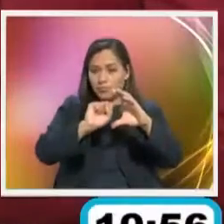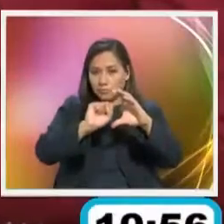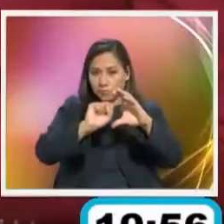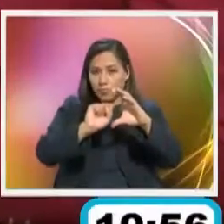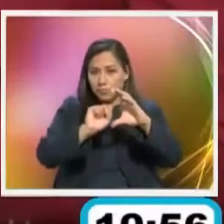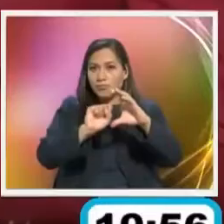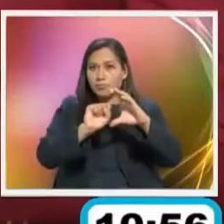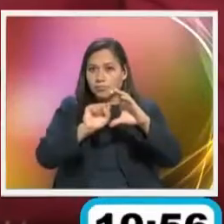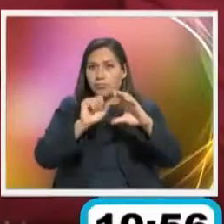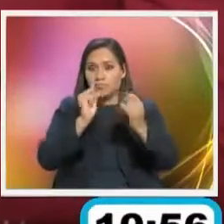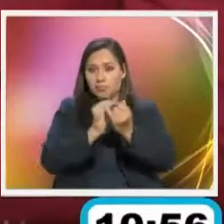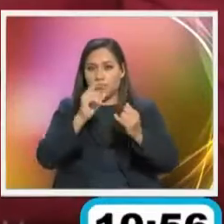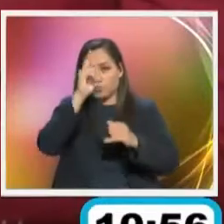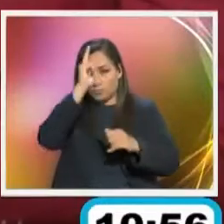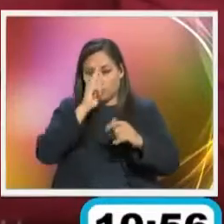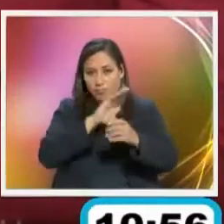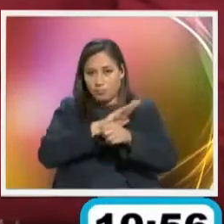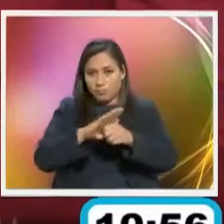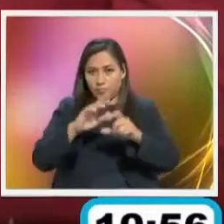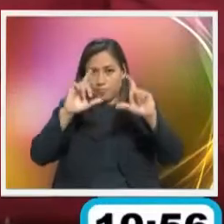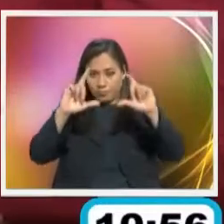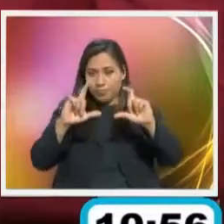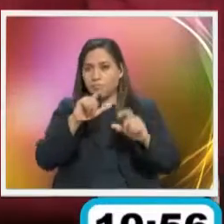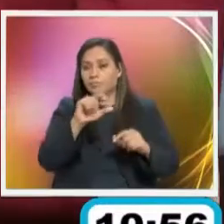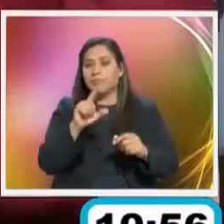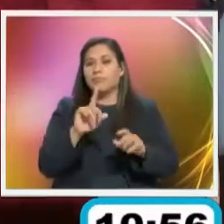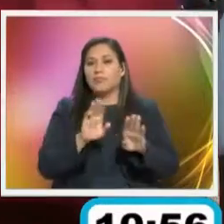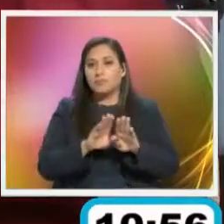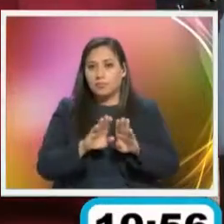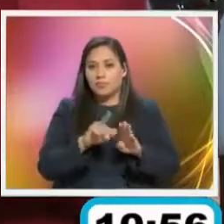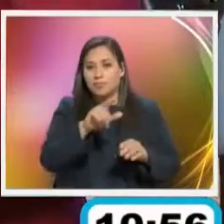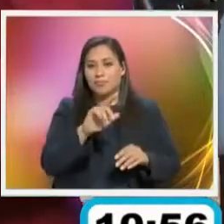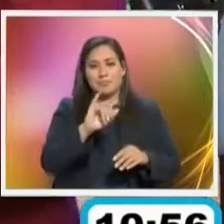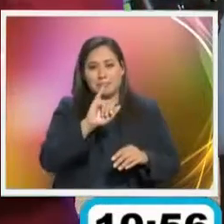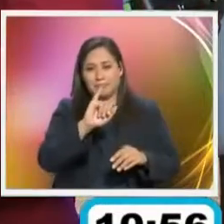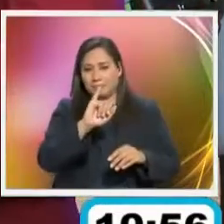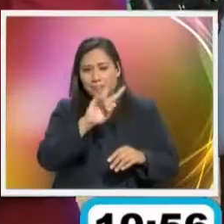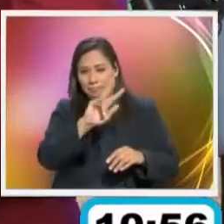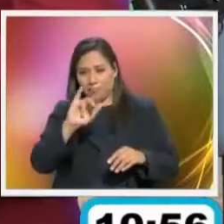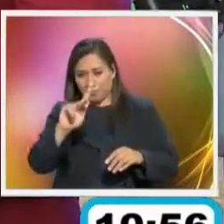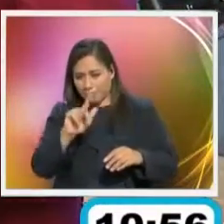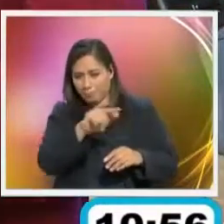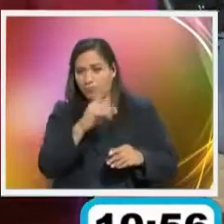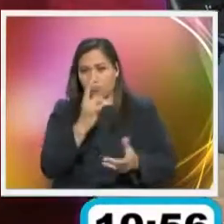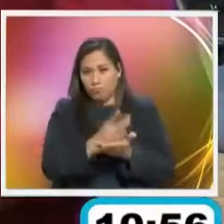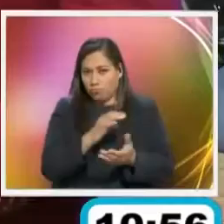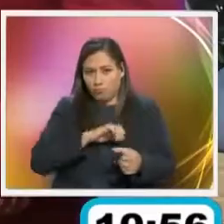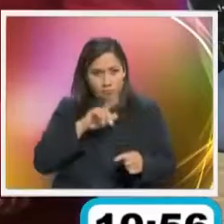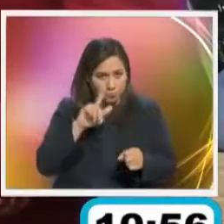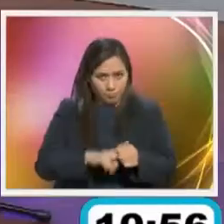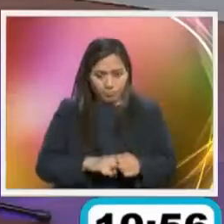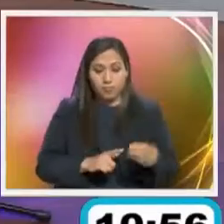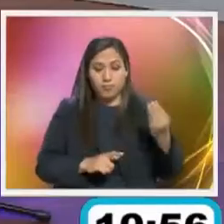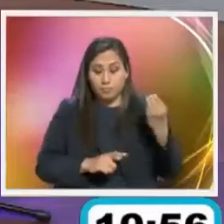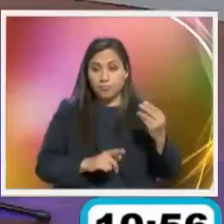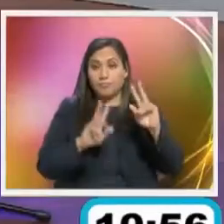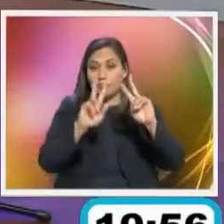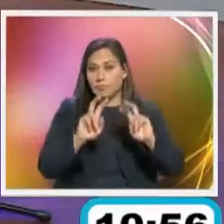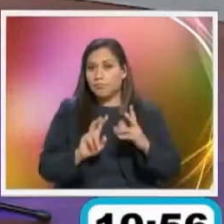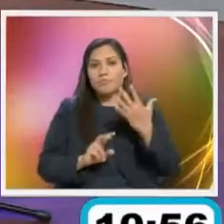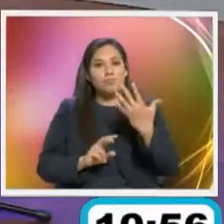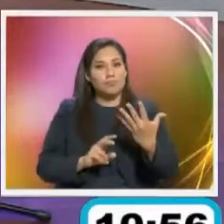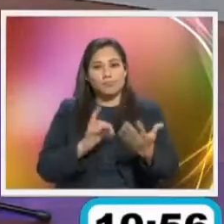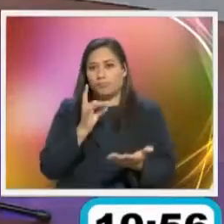bien. Moonlight, and it's our first IP. Ah, miren, nada más. Este es ya un material 5 canciones.